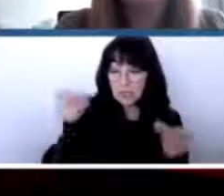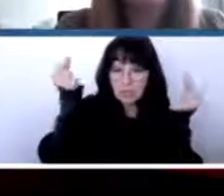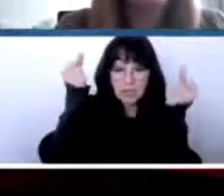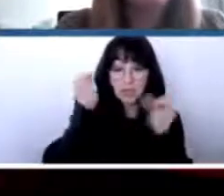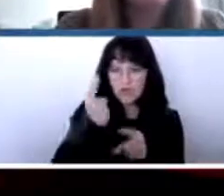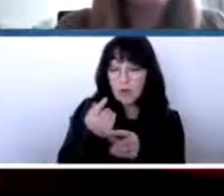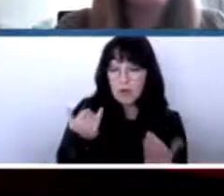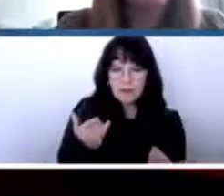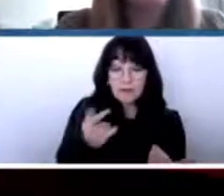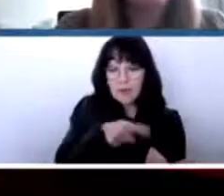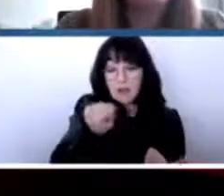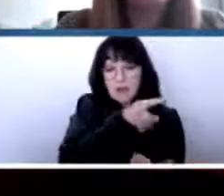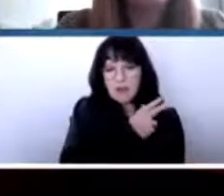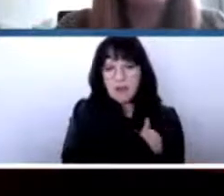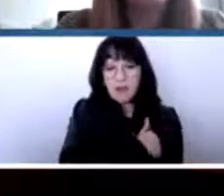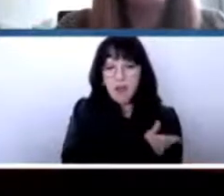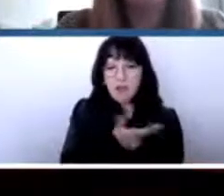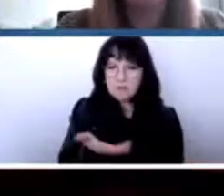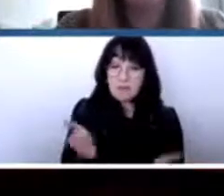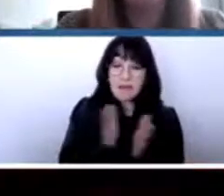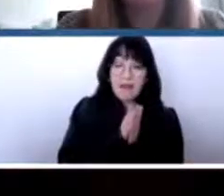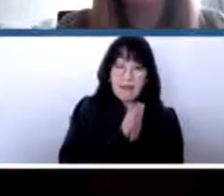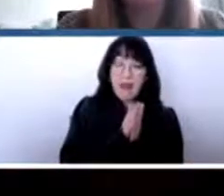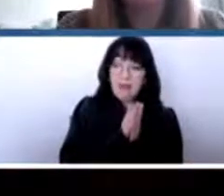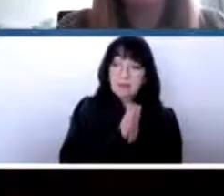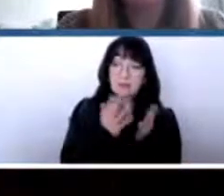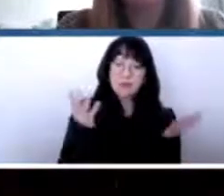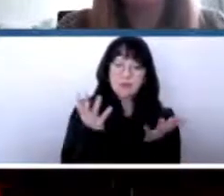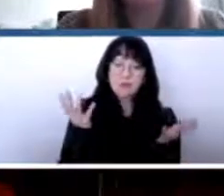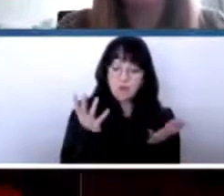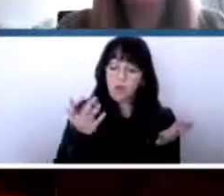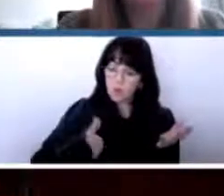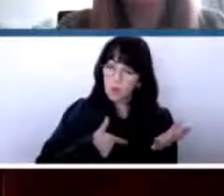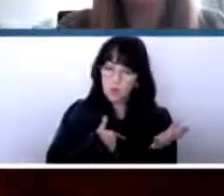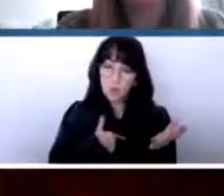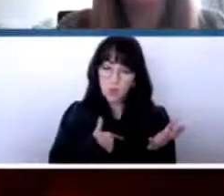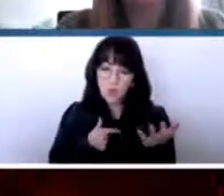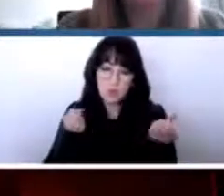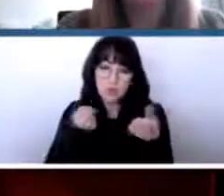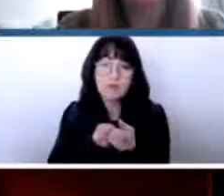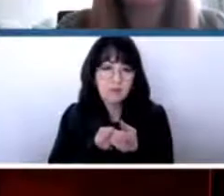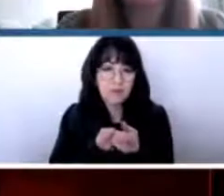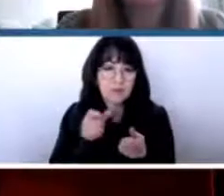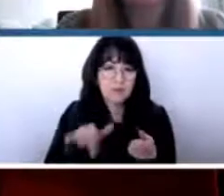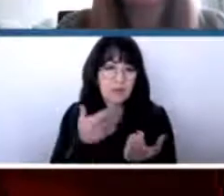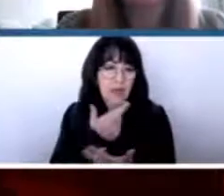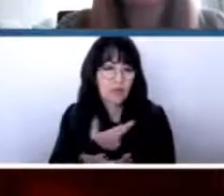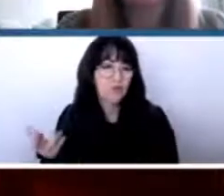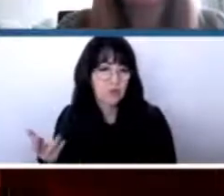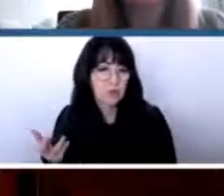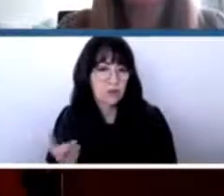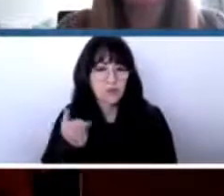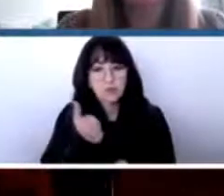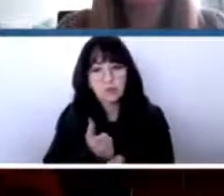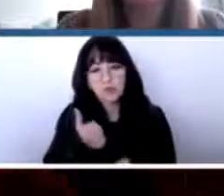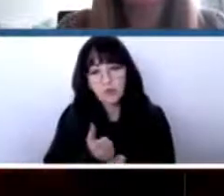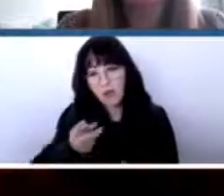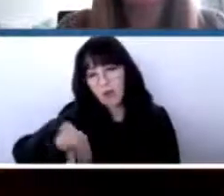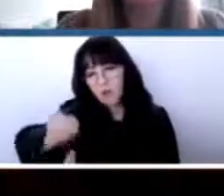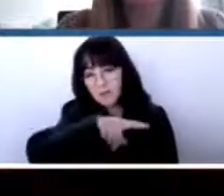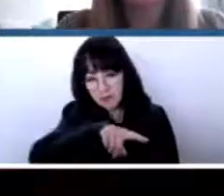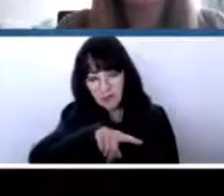have asked us for is exactly what we're providing, which is resources to help them decompress,